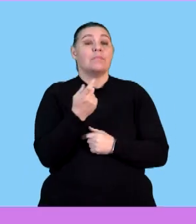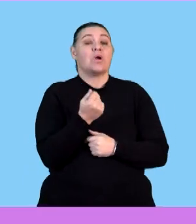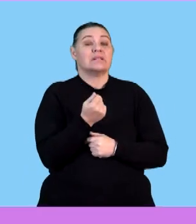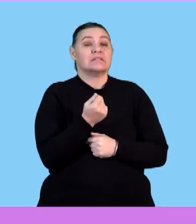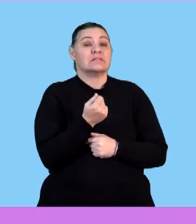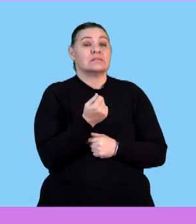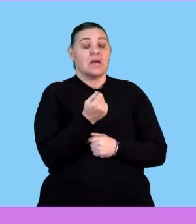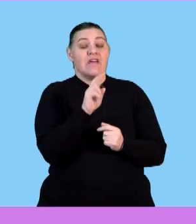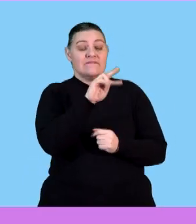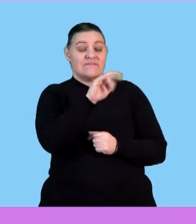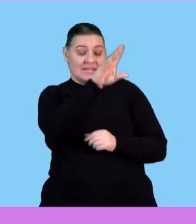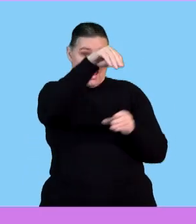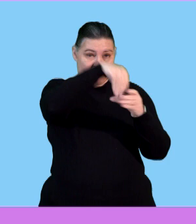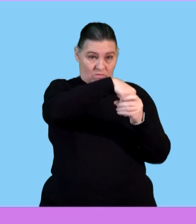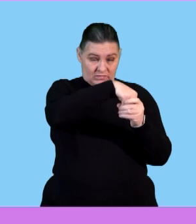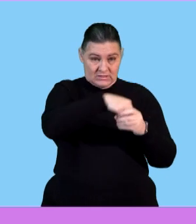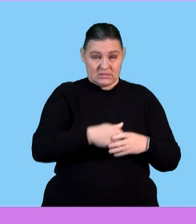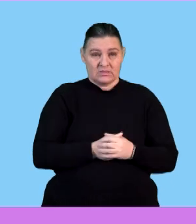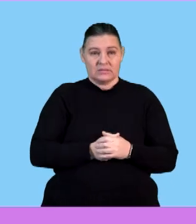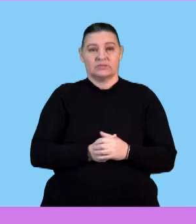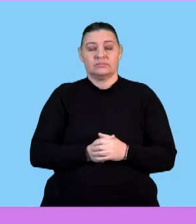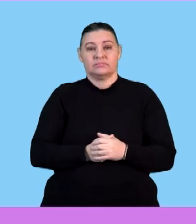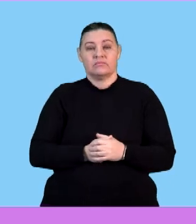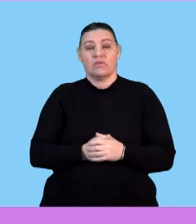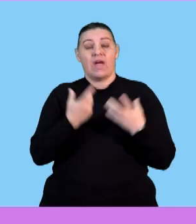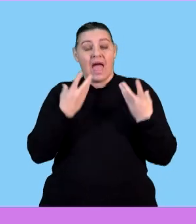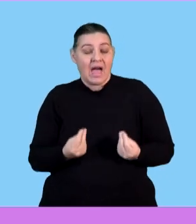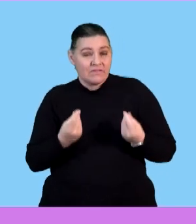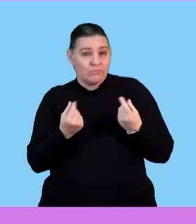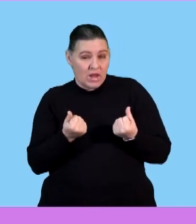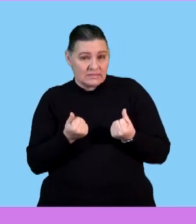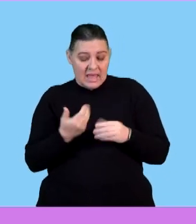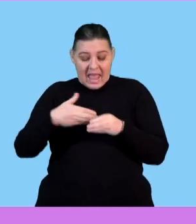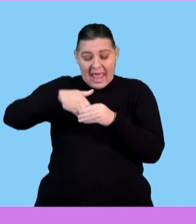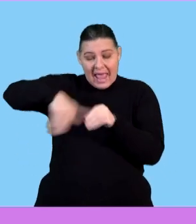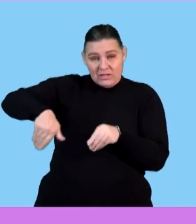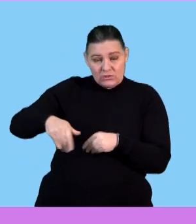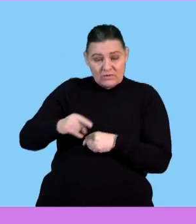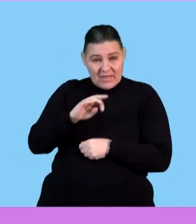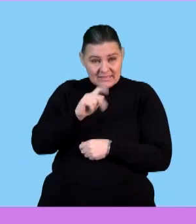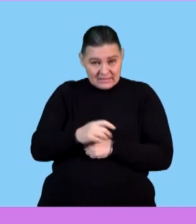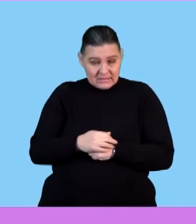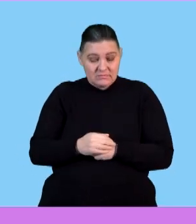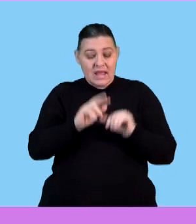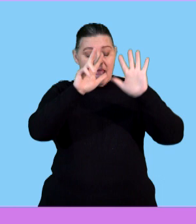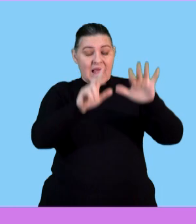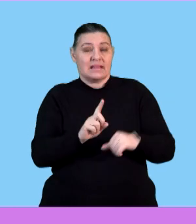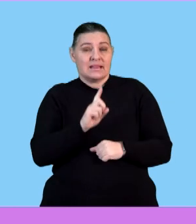Calculate the price including VAT. So if we have the price excluding VAT, which